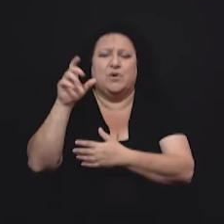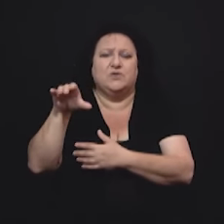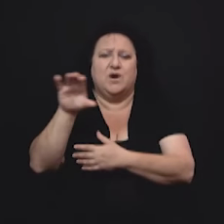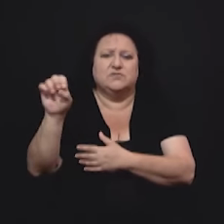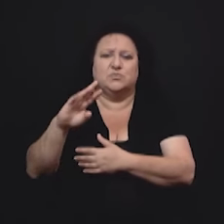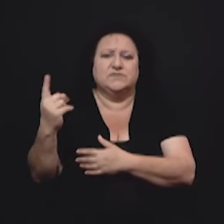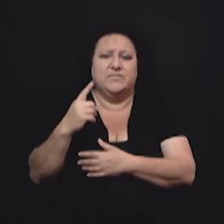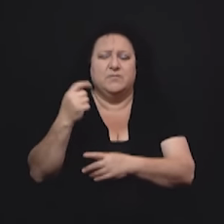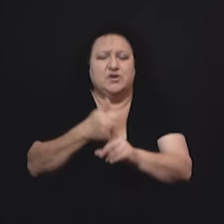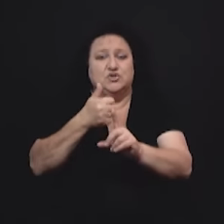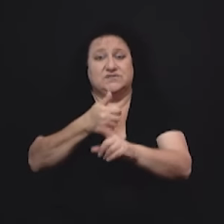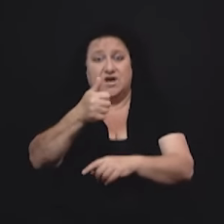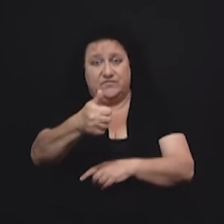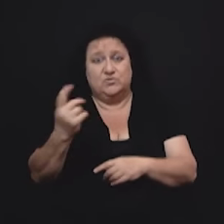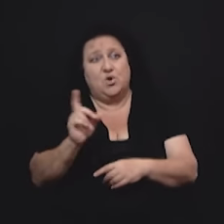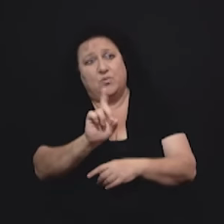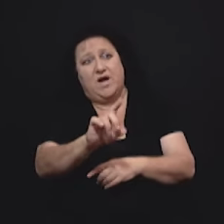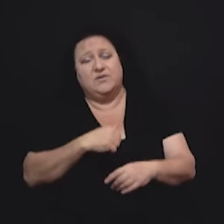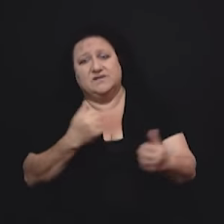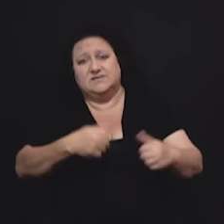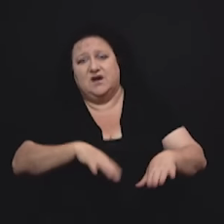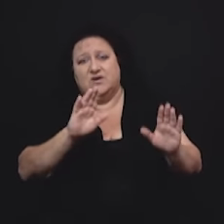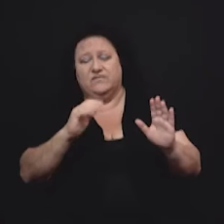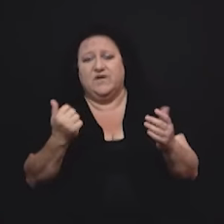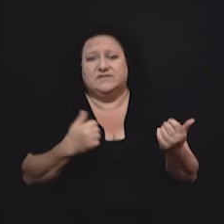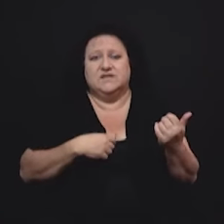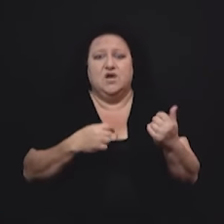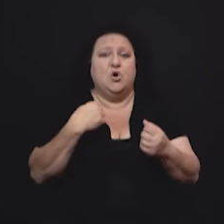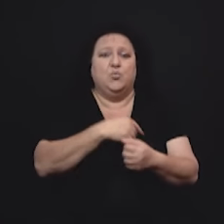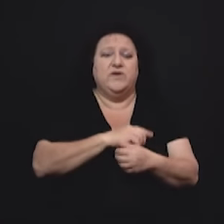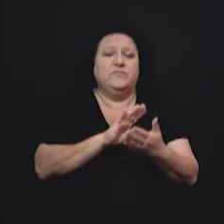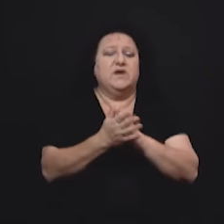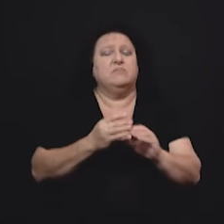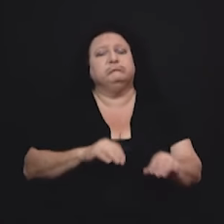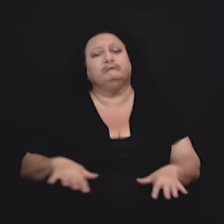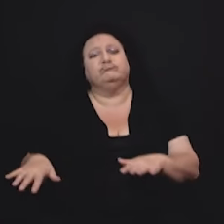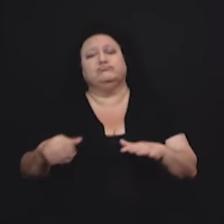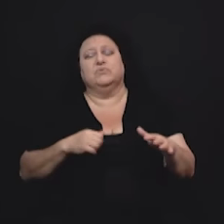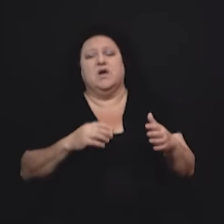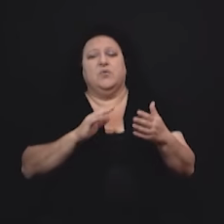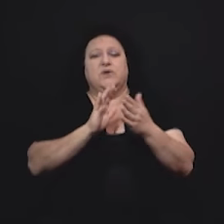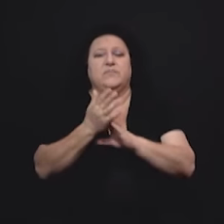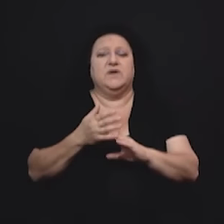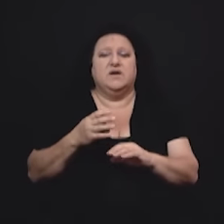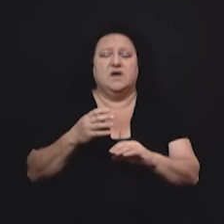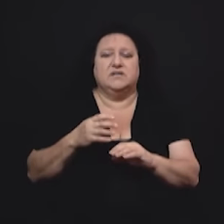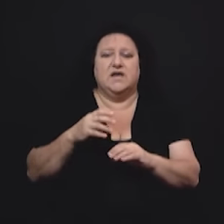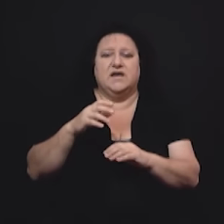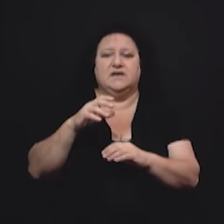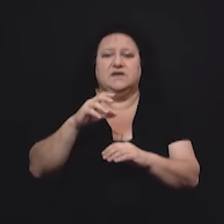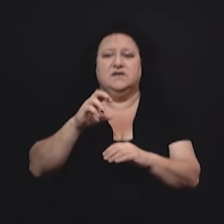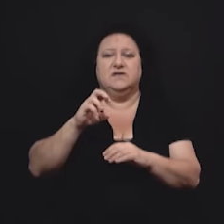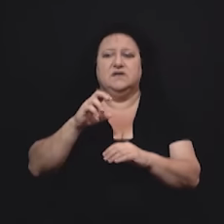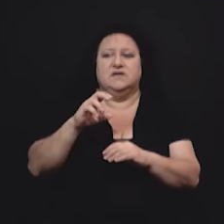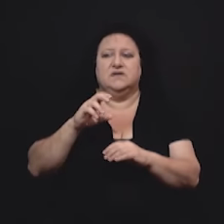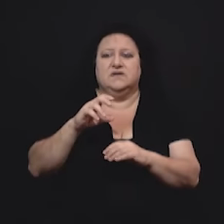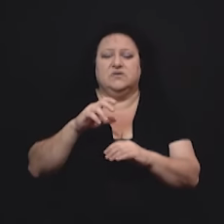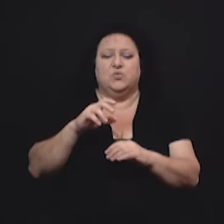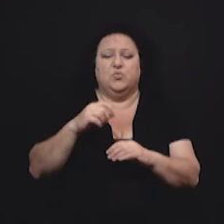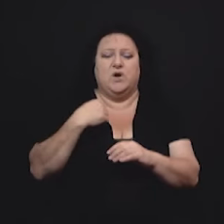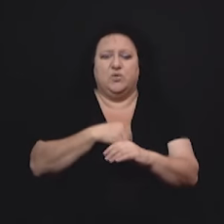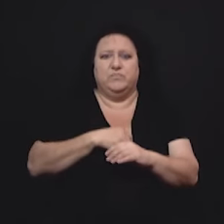We become more like Ananias and Sapphira than we have like Paul and Peter. We want to give some and then hold back a good bit